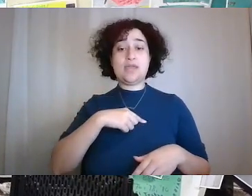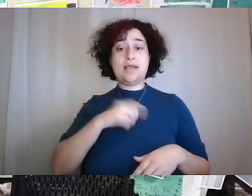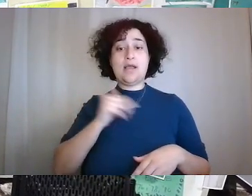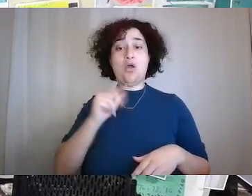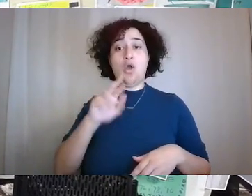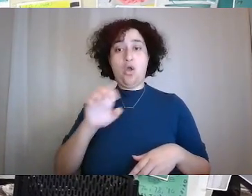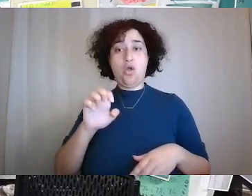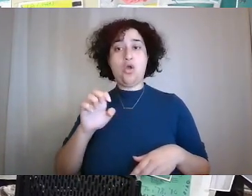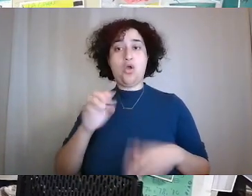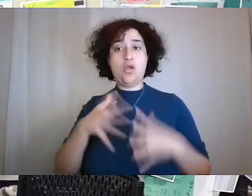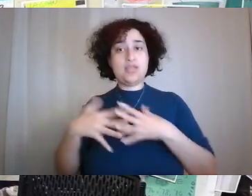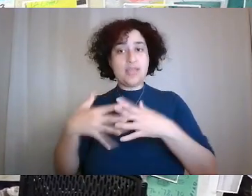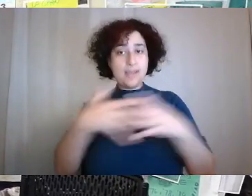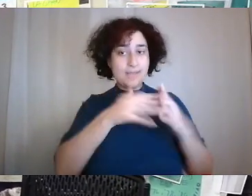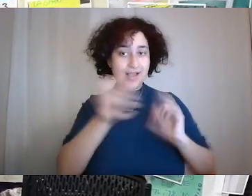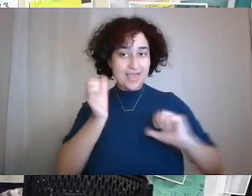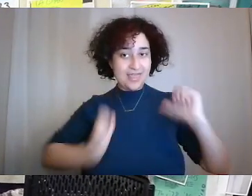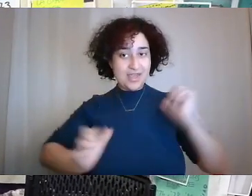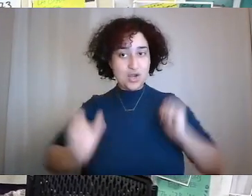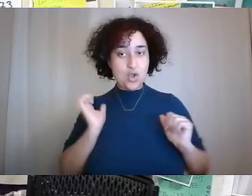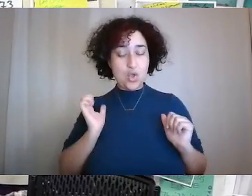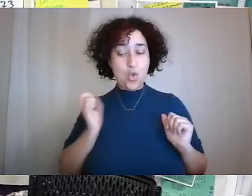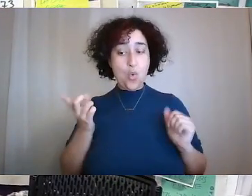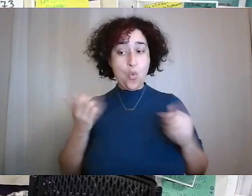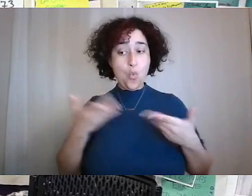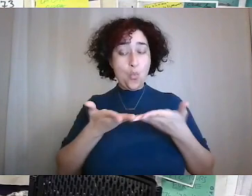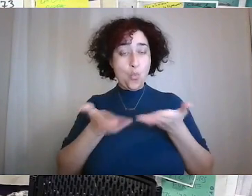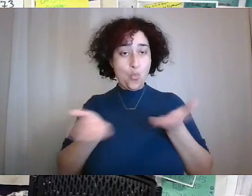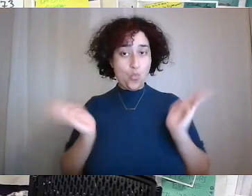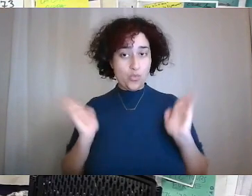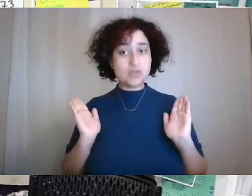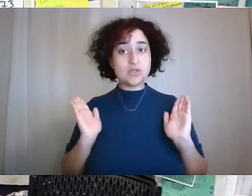We are the American theater.